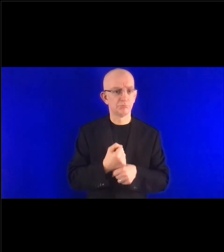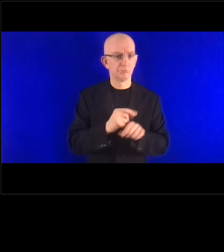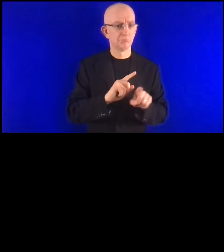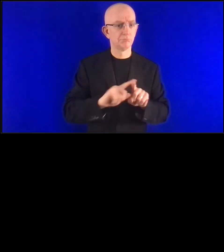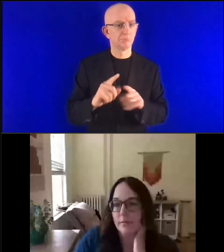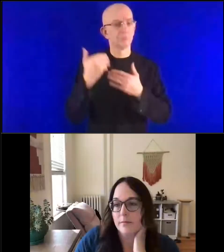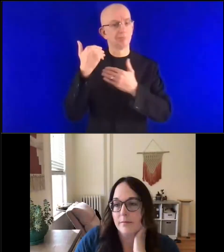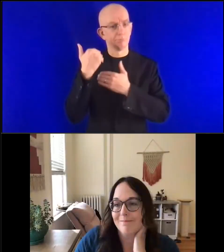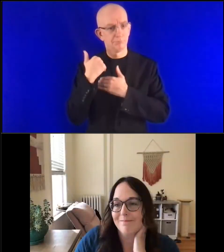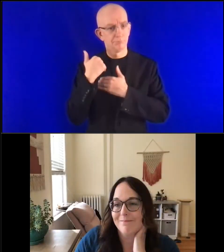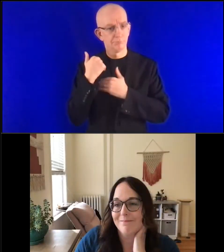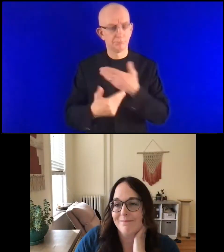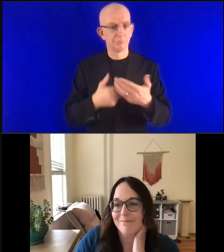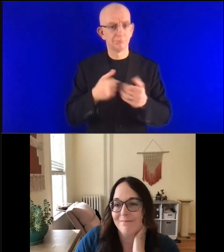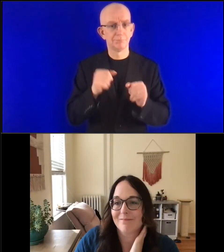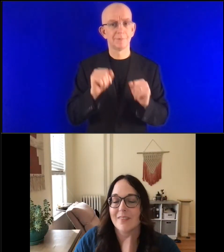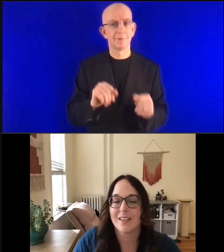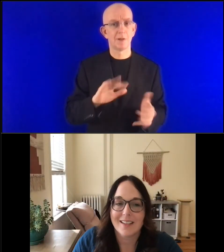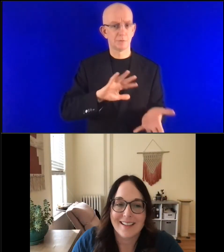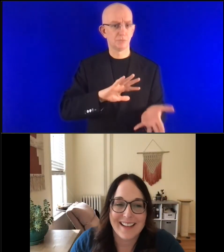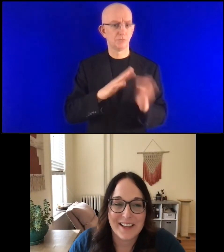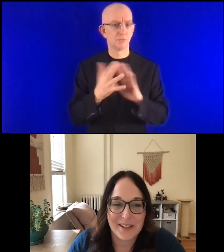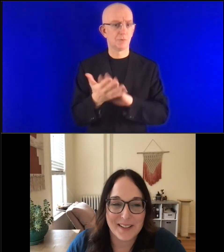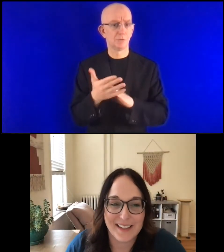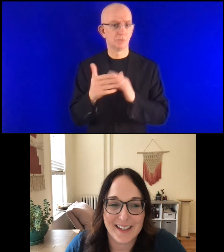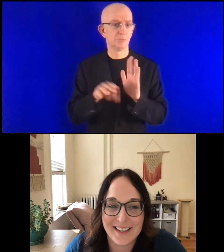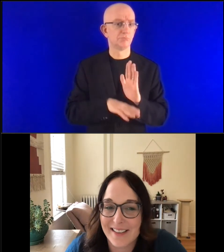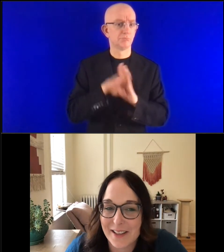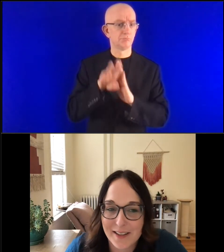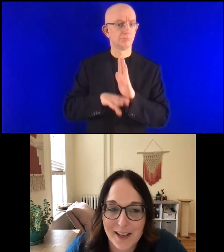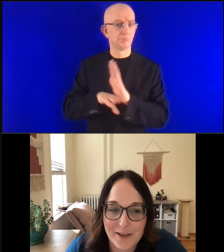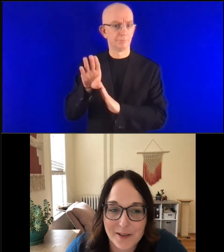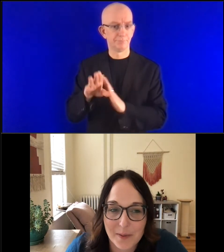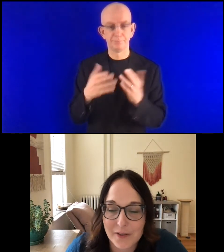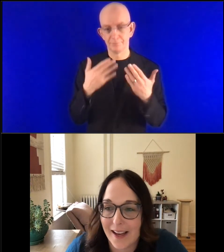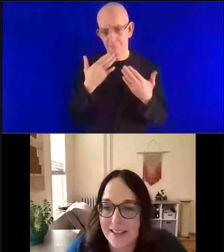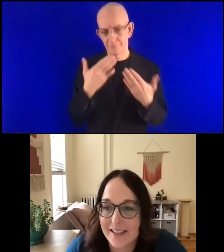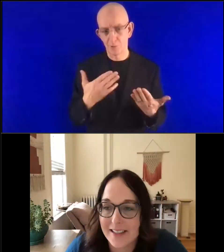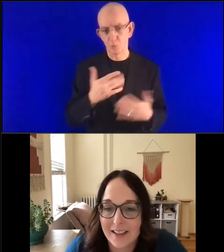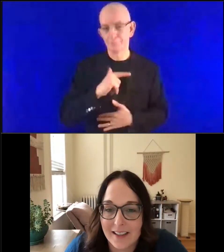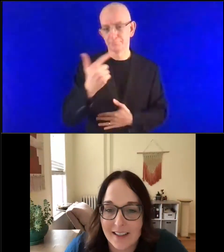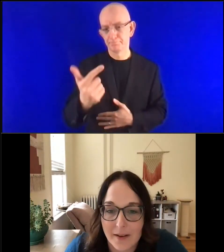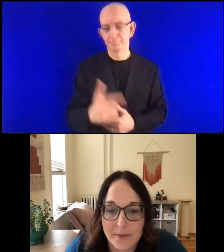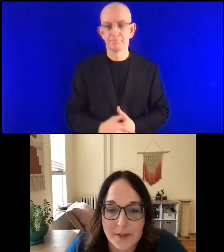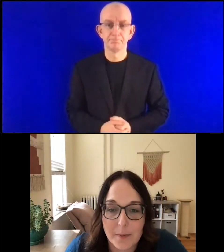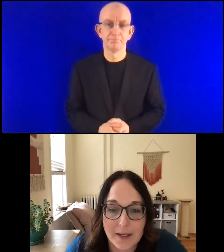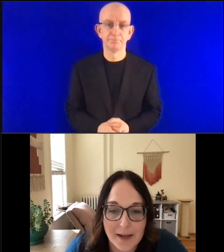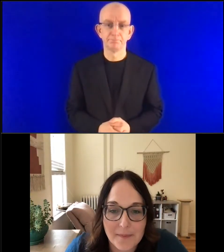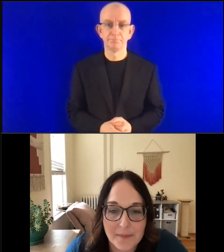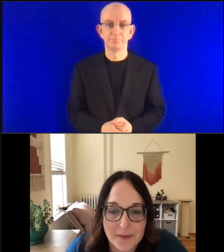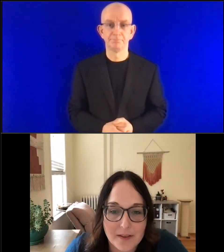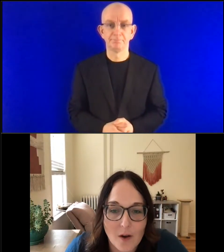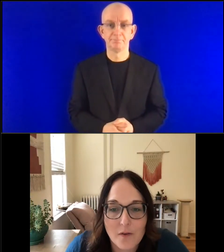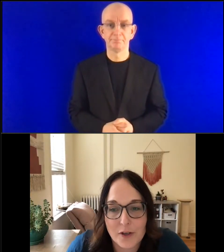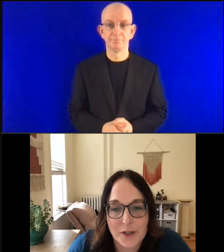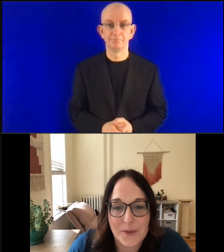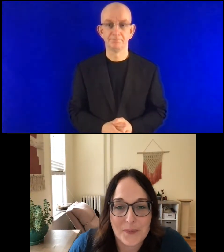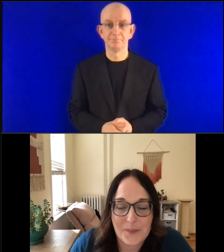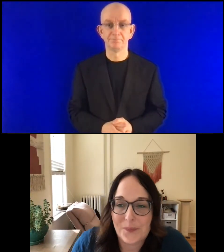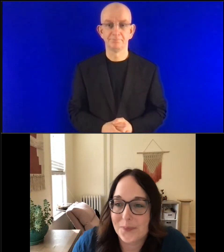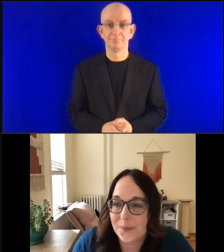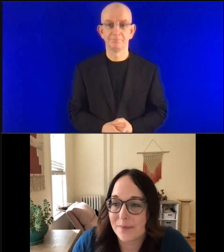Rosemary. Over to you. Thank you, Lillian. Thank you so much for that. Sabina,